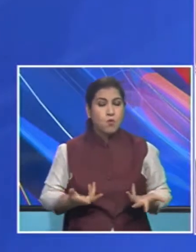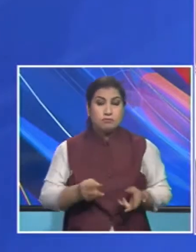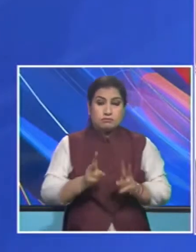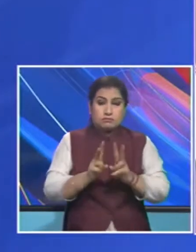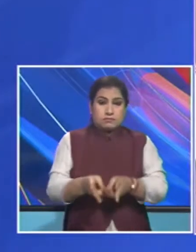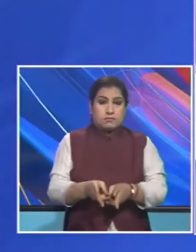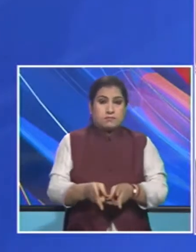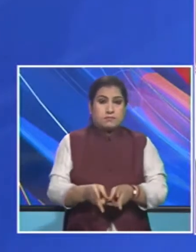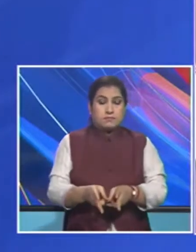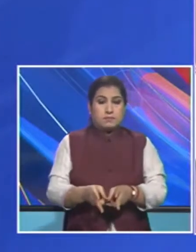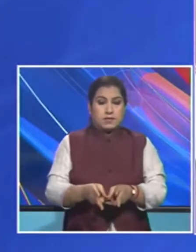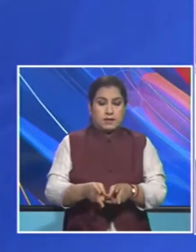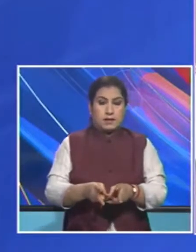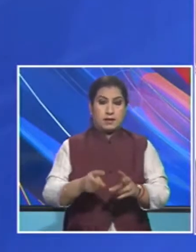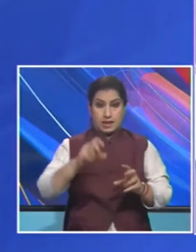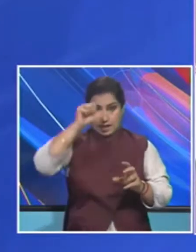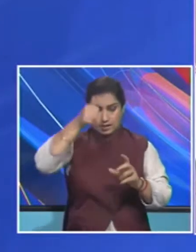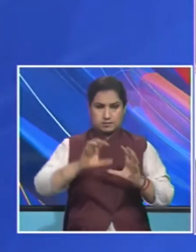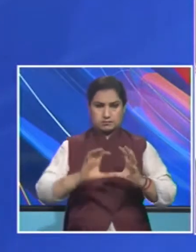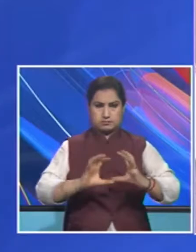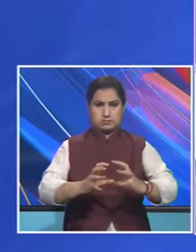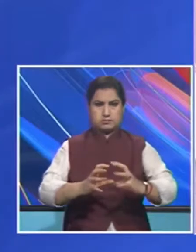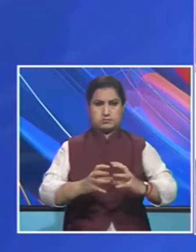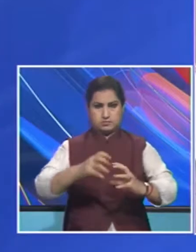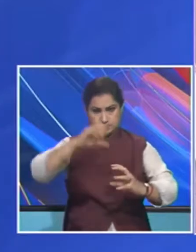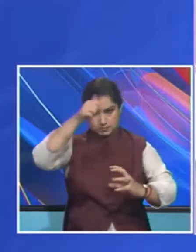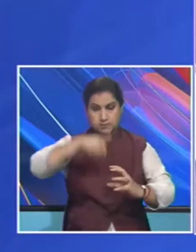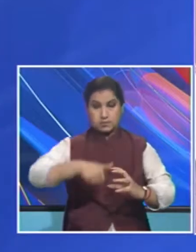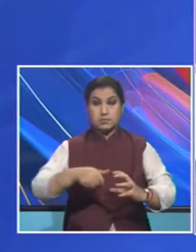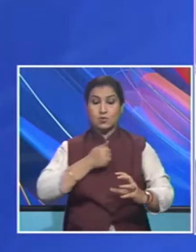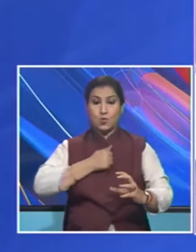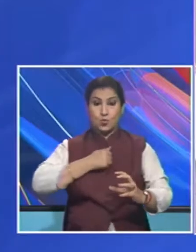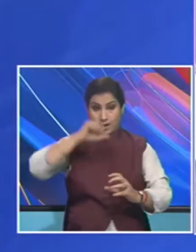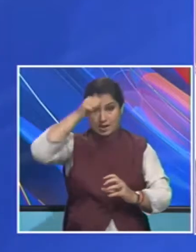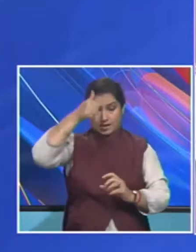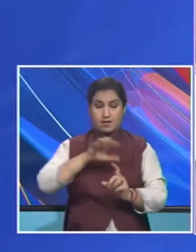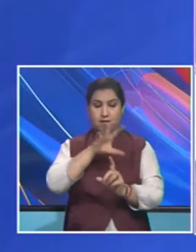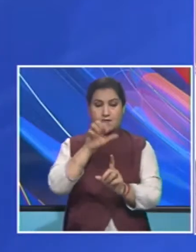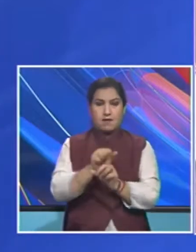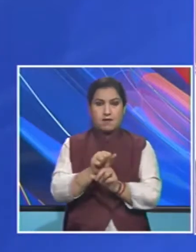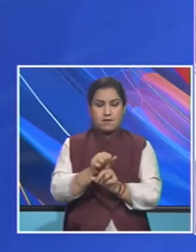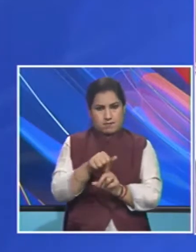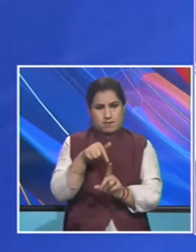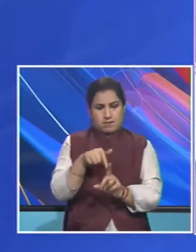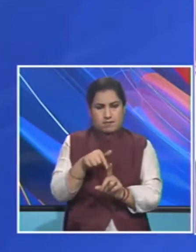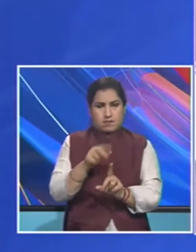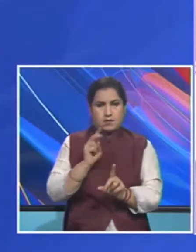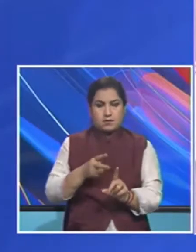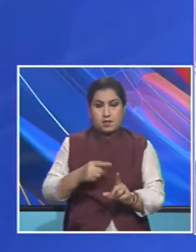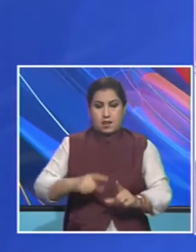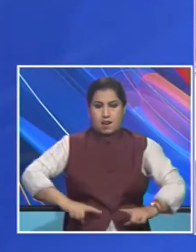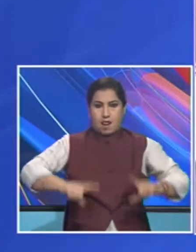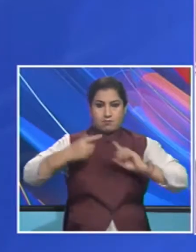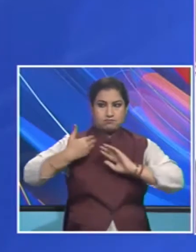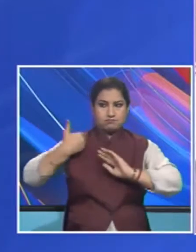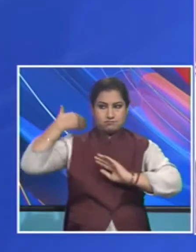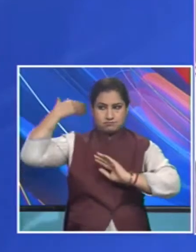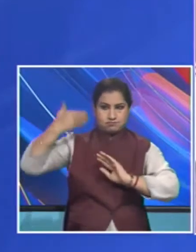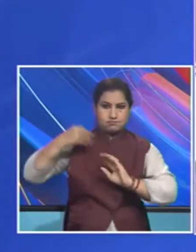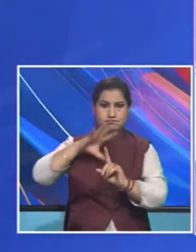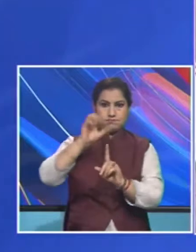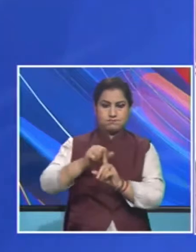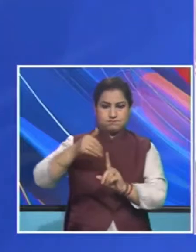sustainable planet, the role of India's ancient traditions and sustainable lifestyle becomes